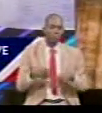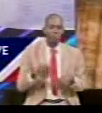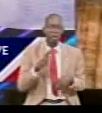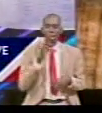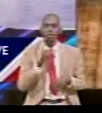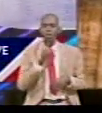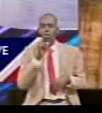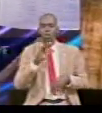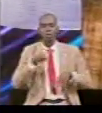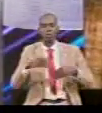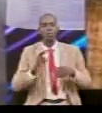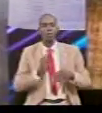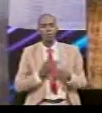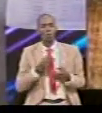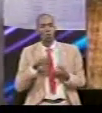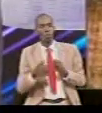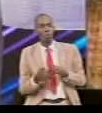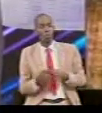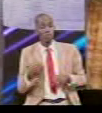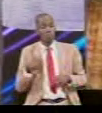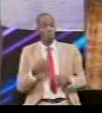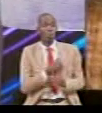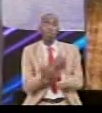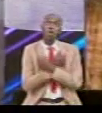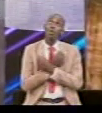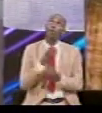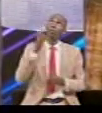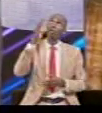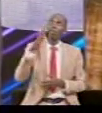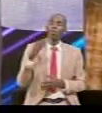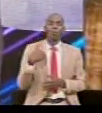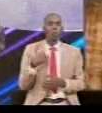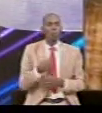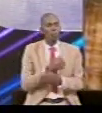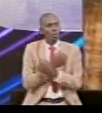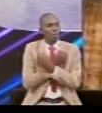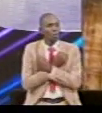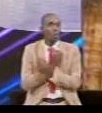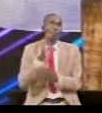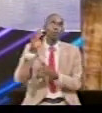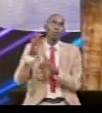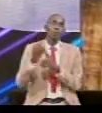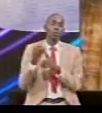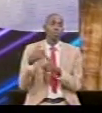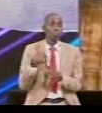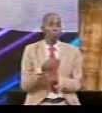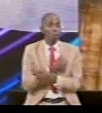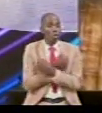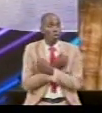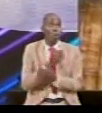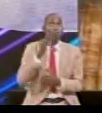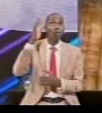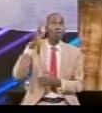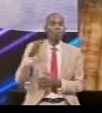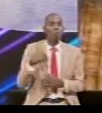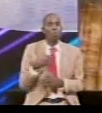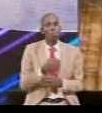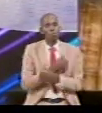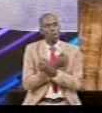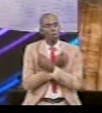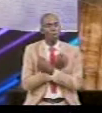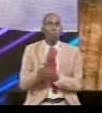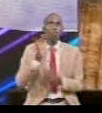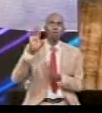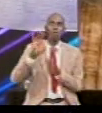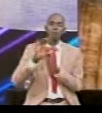discomfort. We love God, we love his word, we love God and we love his commandments. We love God and